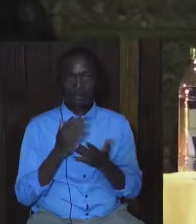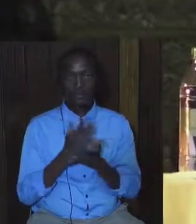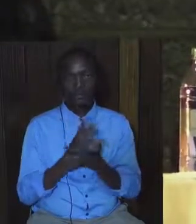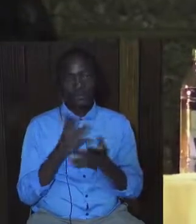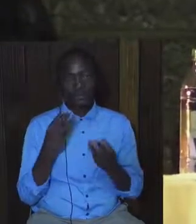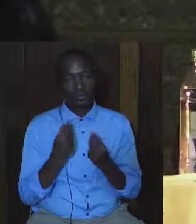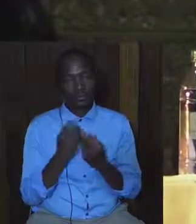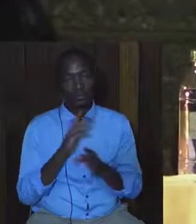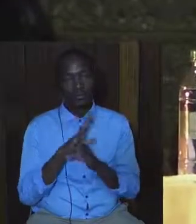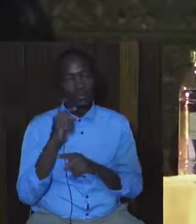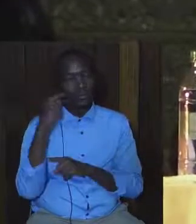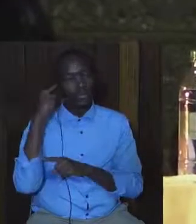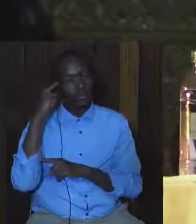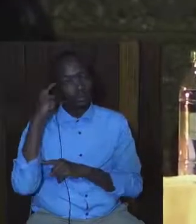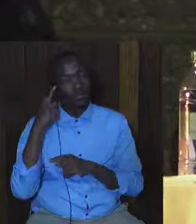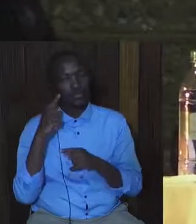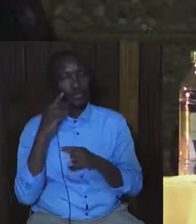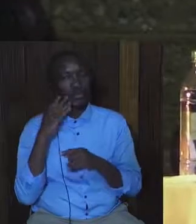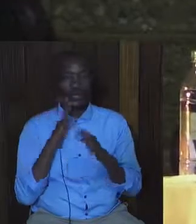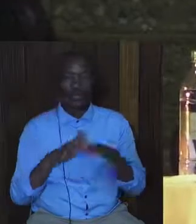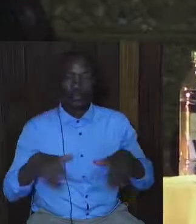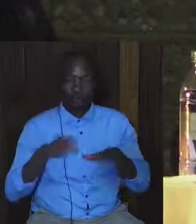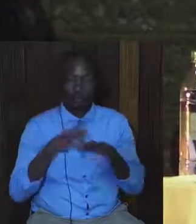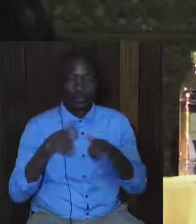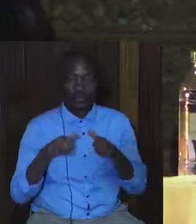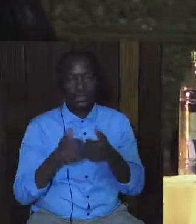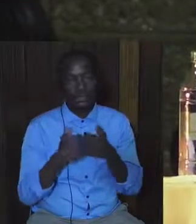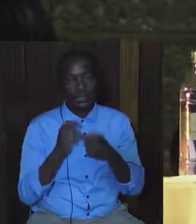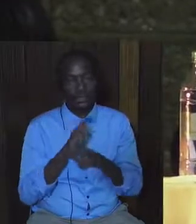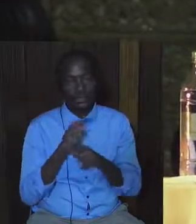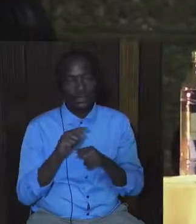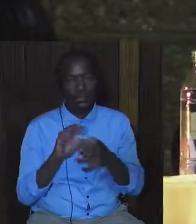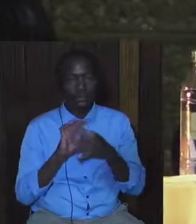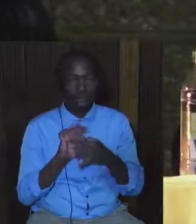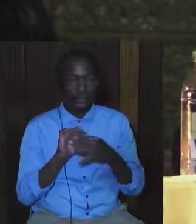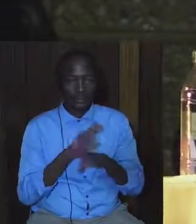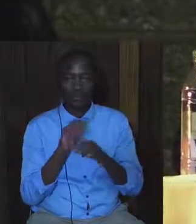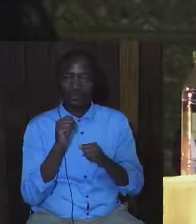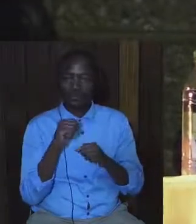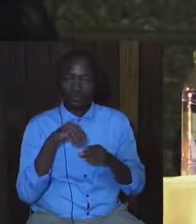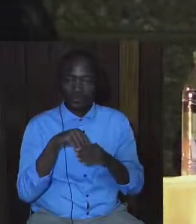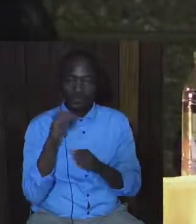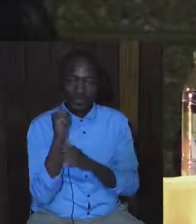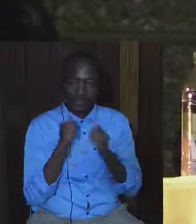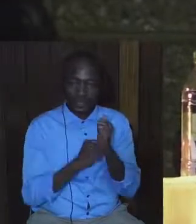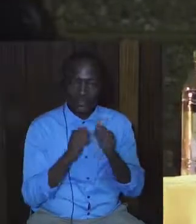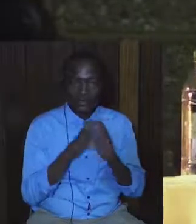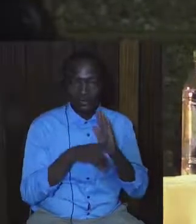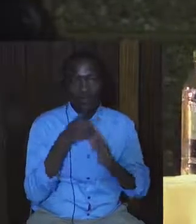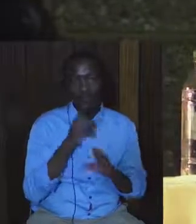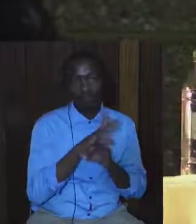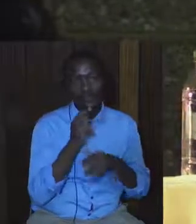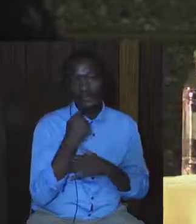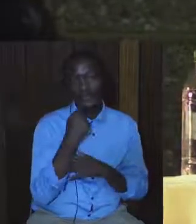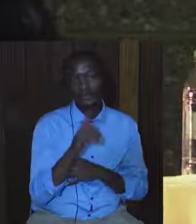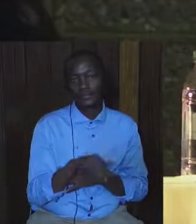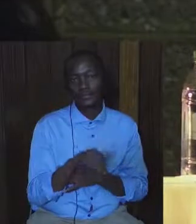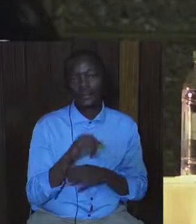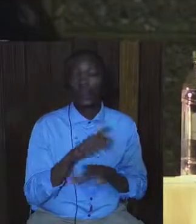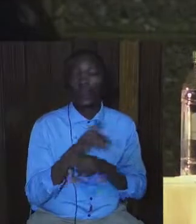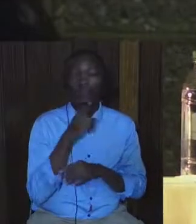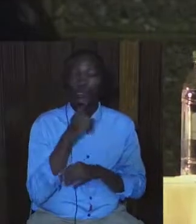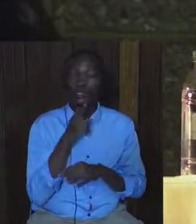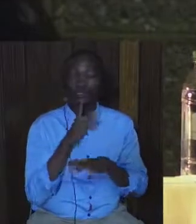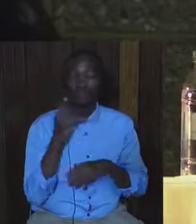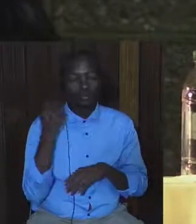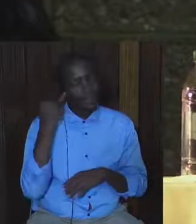thoughts when all the challenges relating to infrastructure development has been raised and what I've noticed. I'll share with you my initial thoughts,